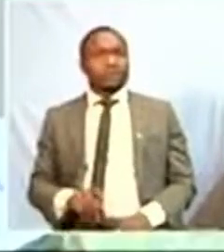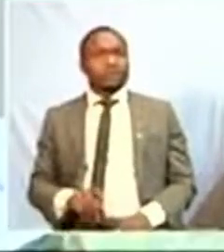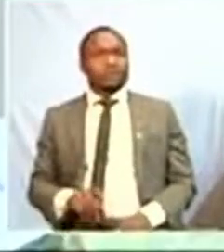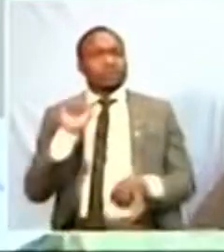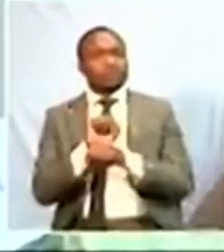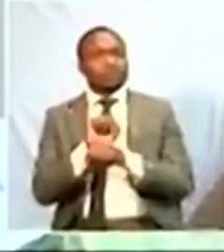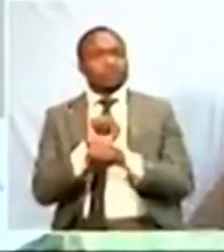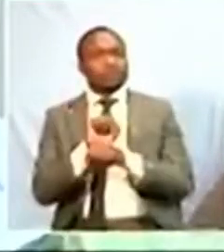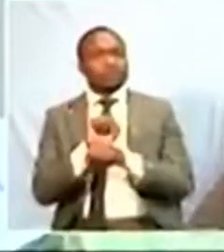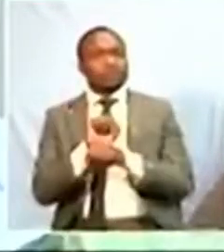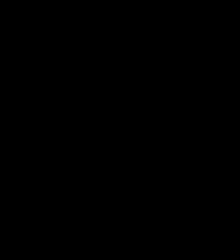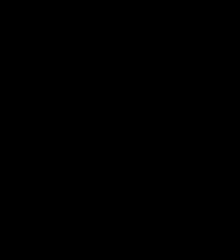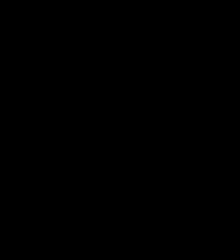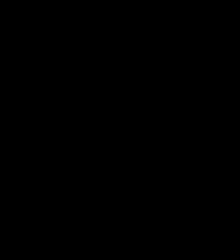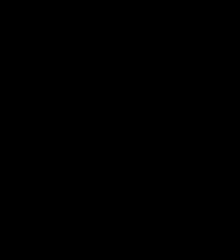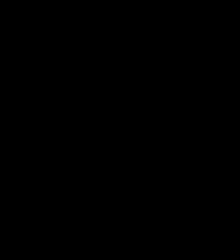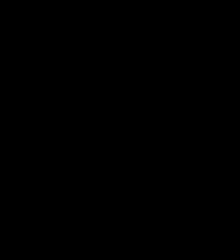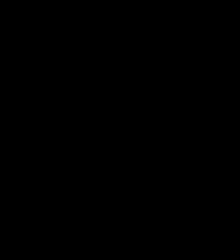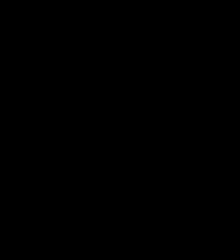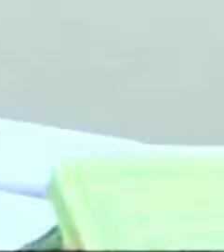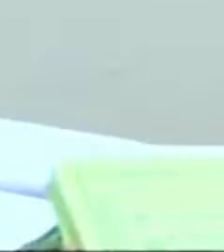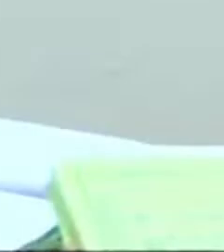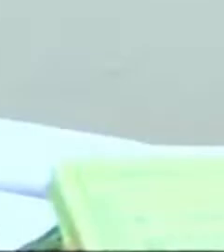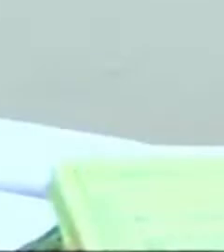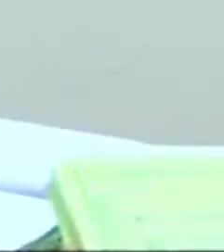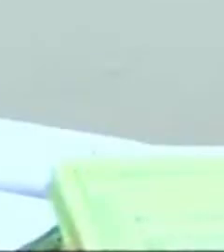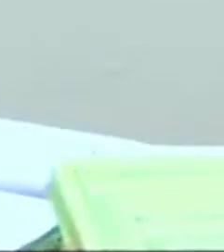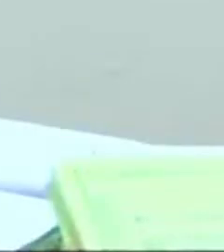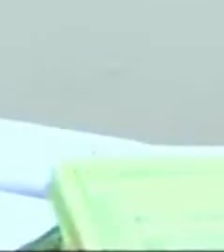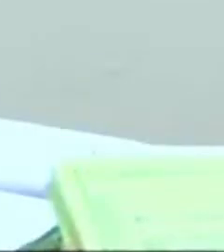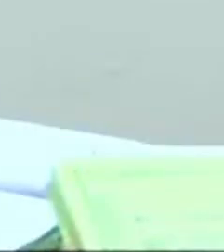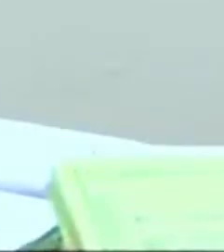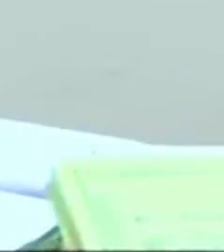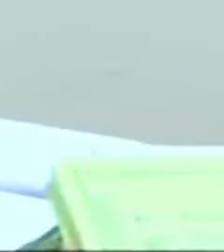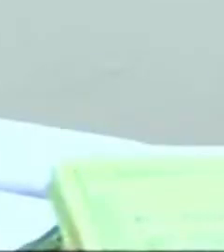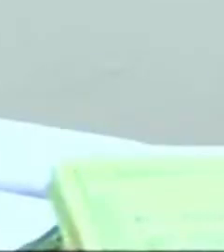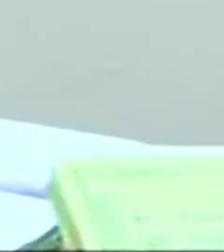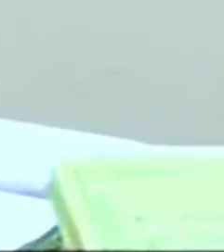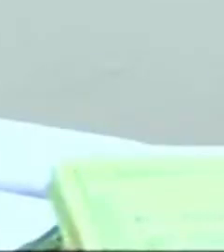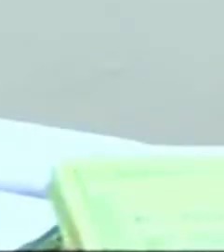were done for you to authorize a payment?